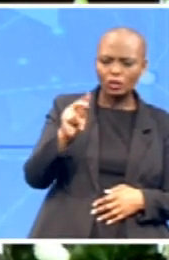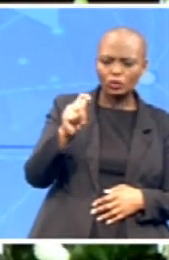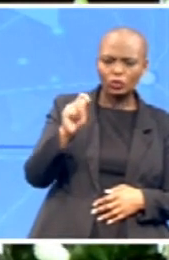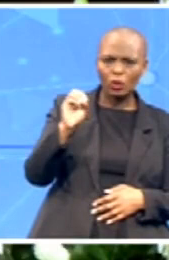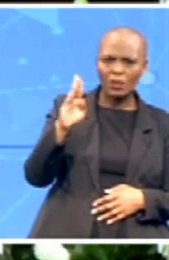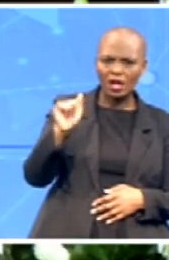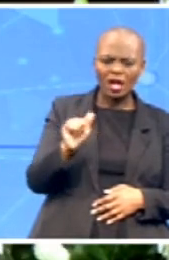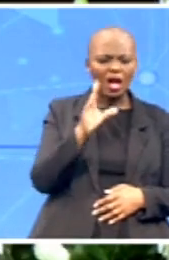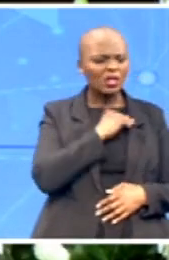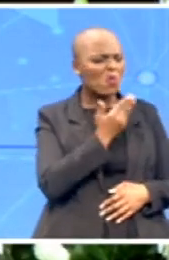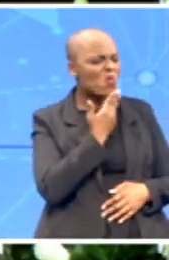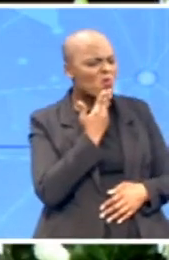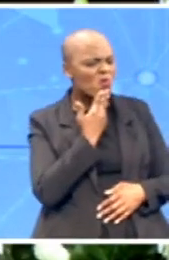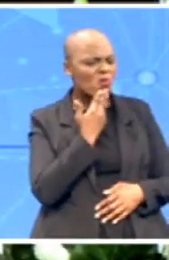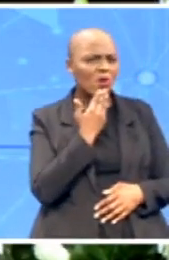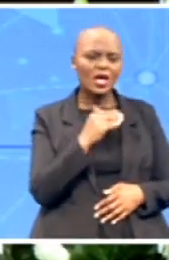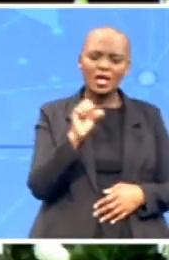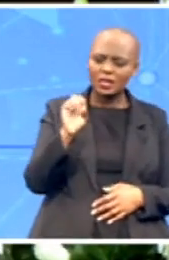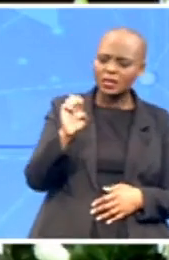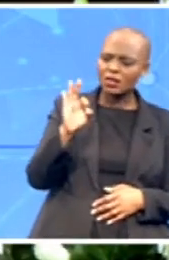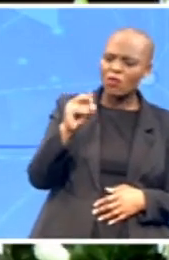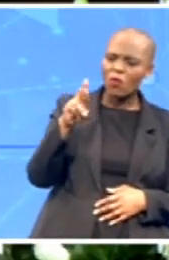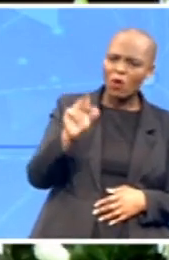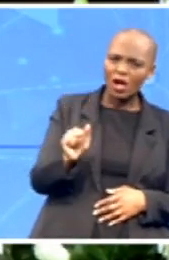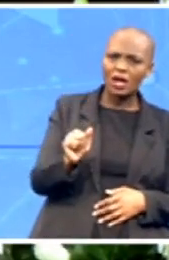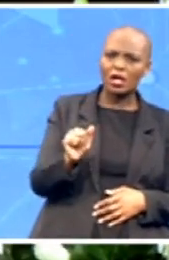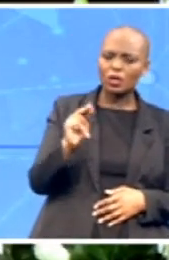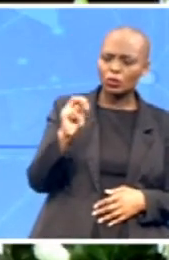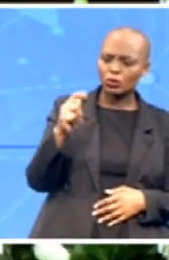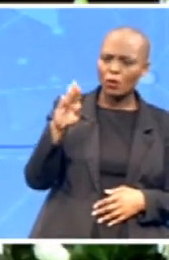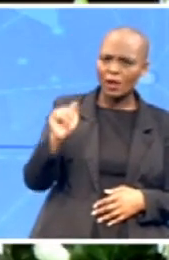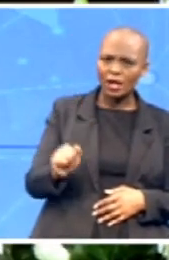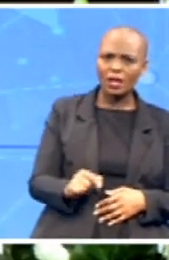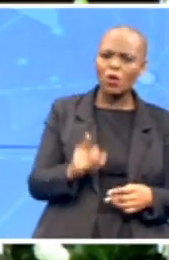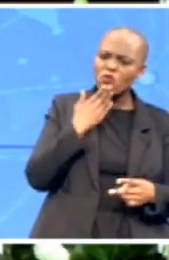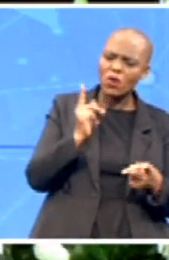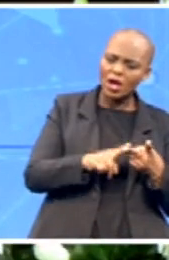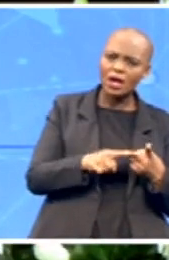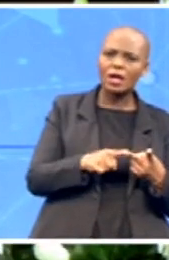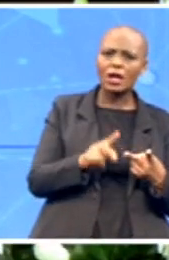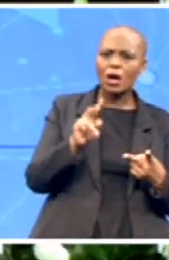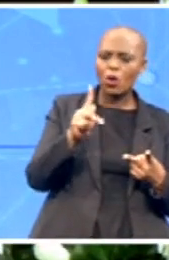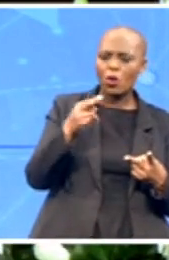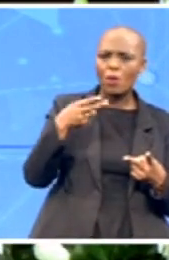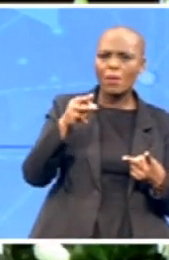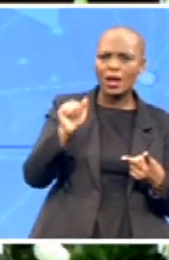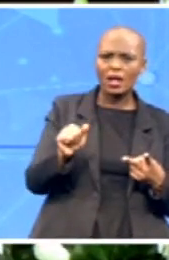Sifurantombela. And who? Komphela Butana. And who? No, let me get my list.